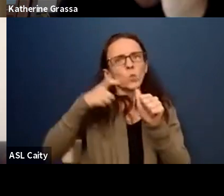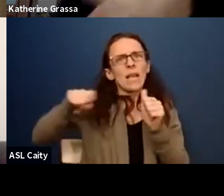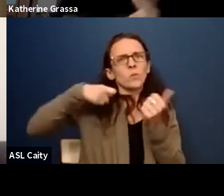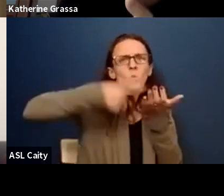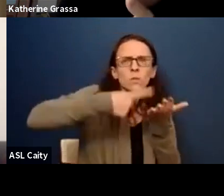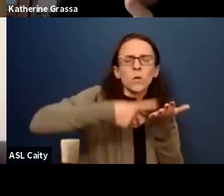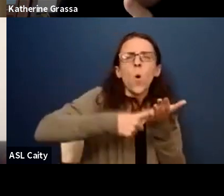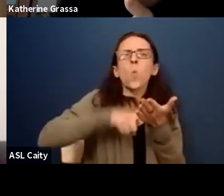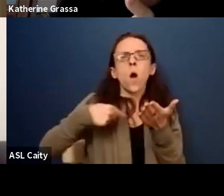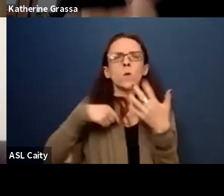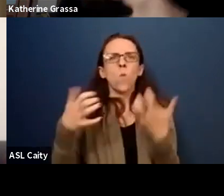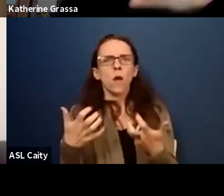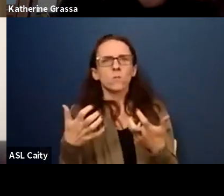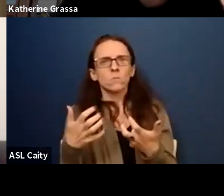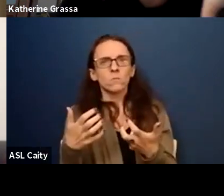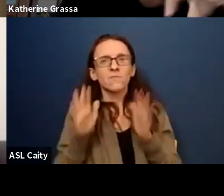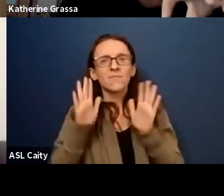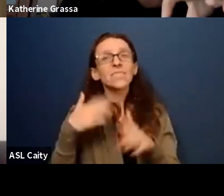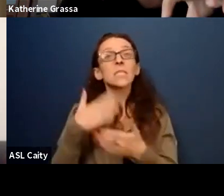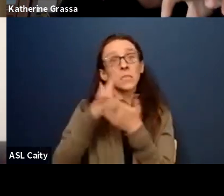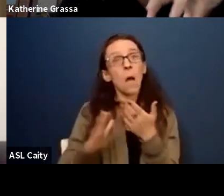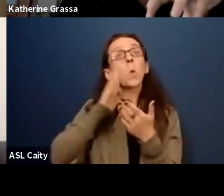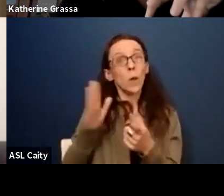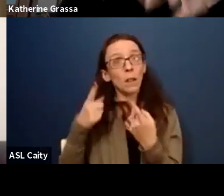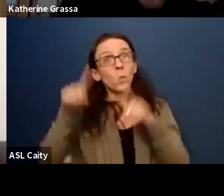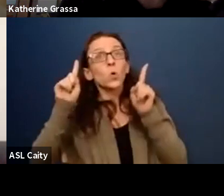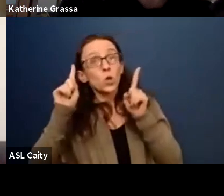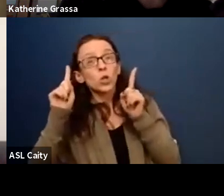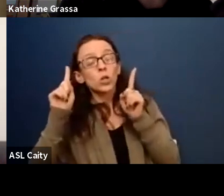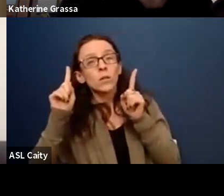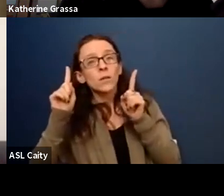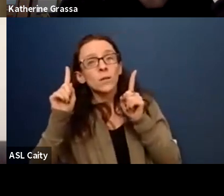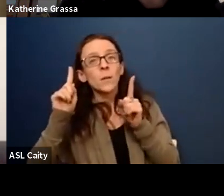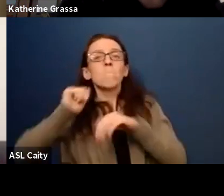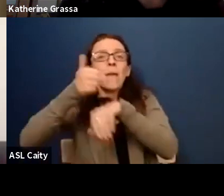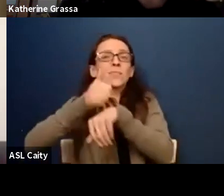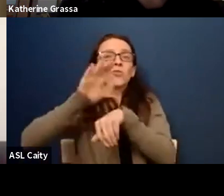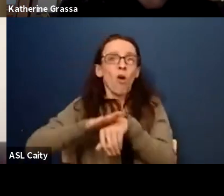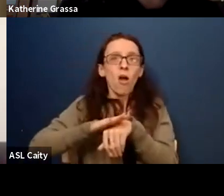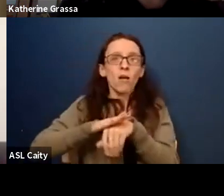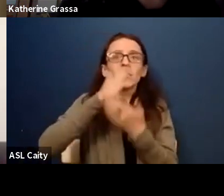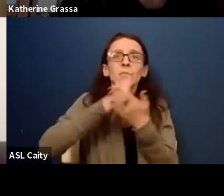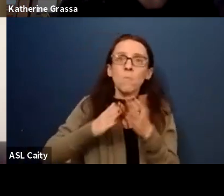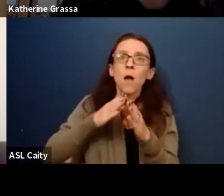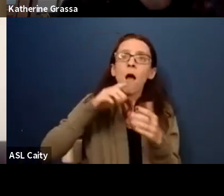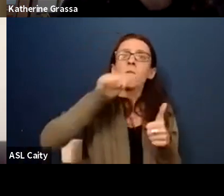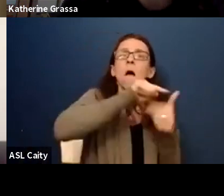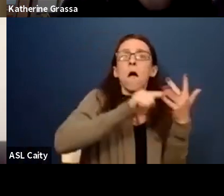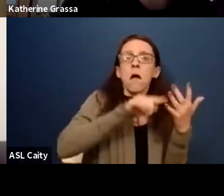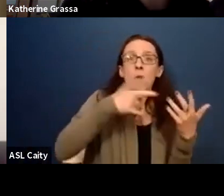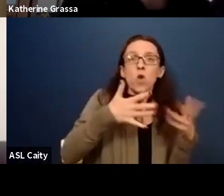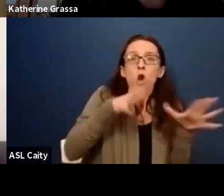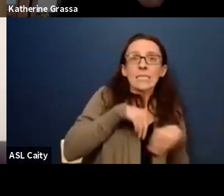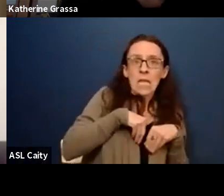some of these things would fit based on the other portions of the process that we accept. So I